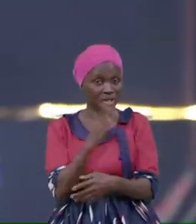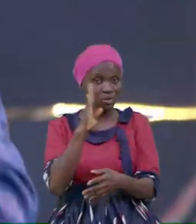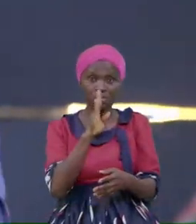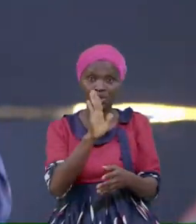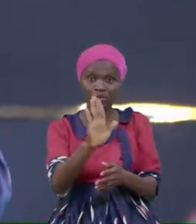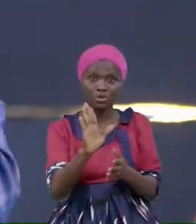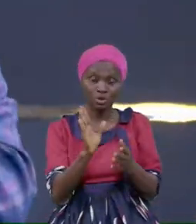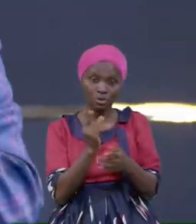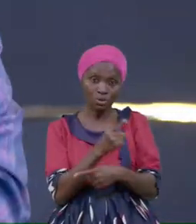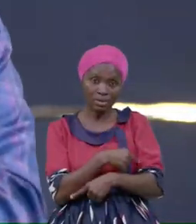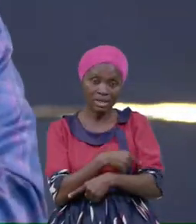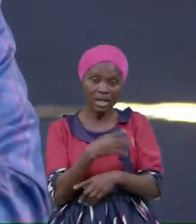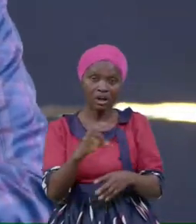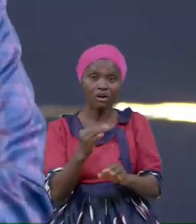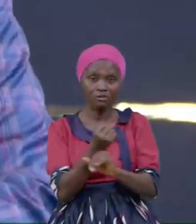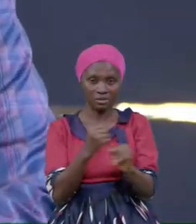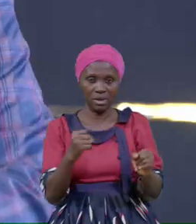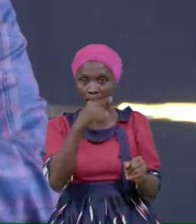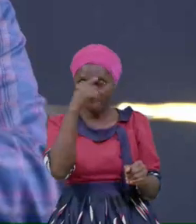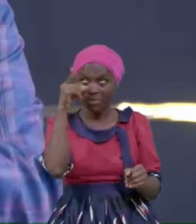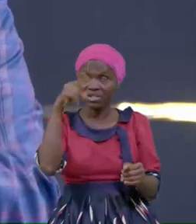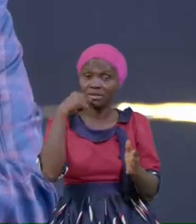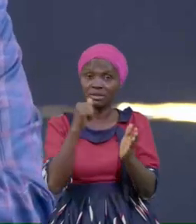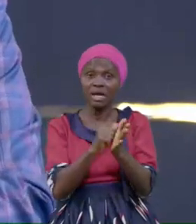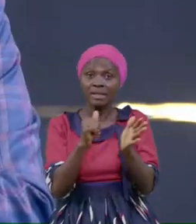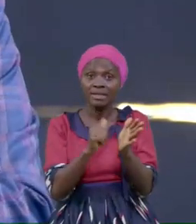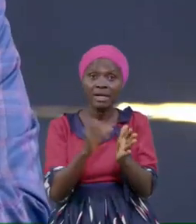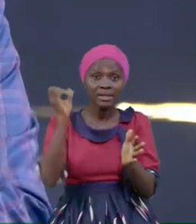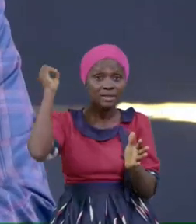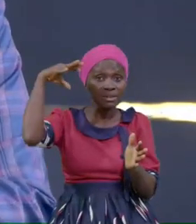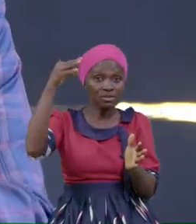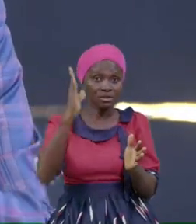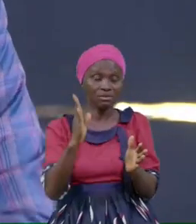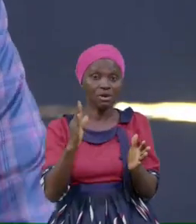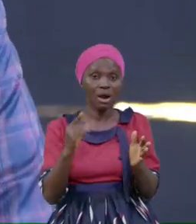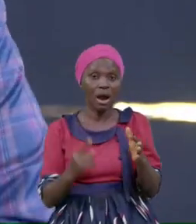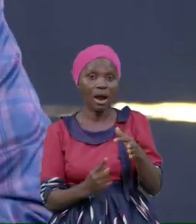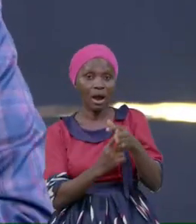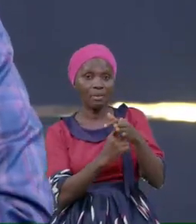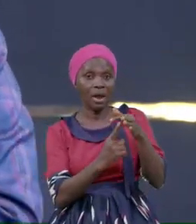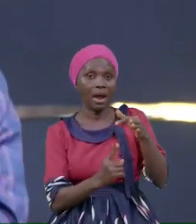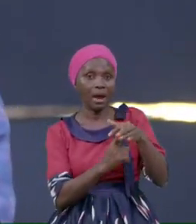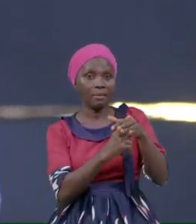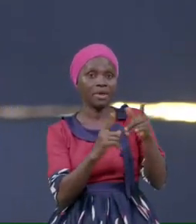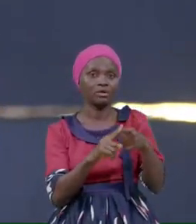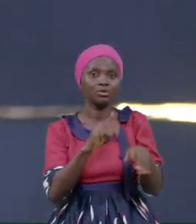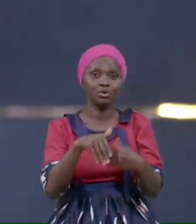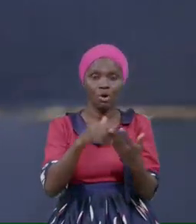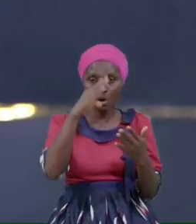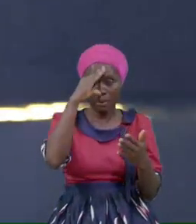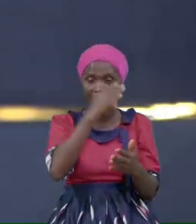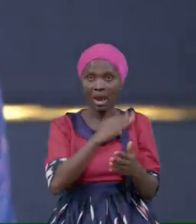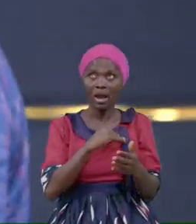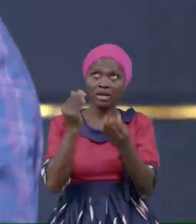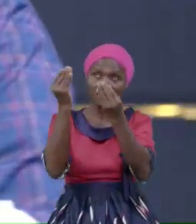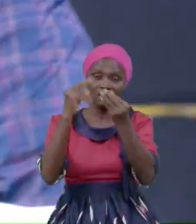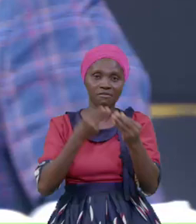of God appears to all men, and he gives us, he bringeth salvation unto.